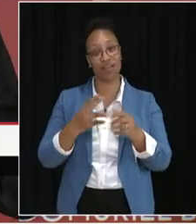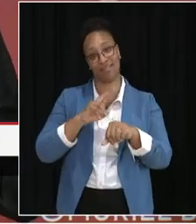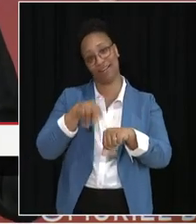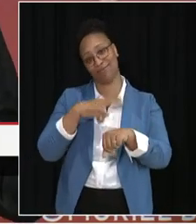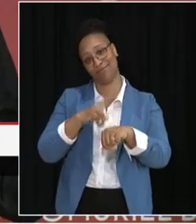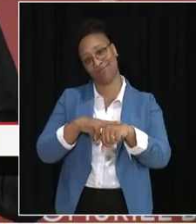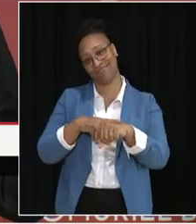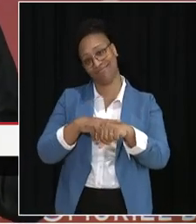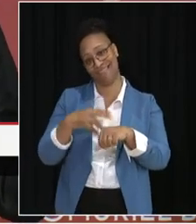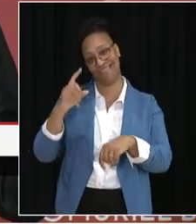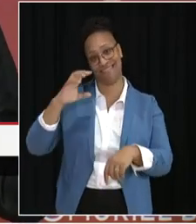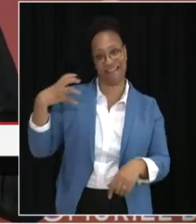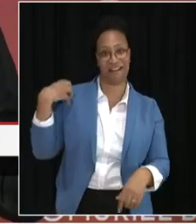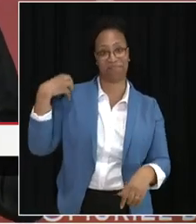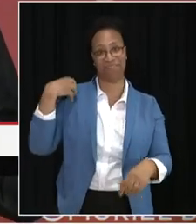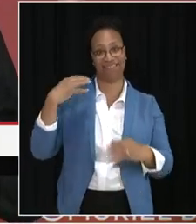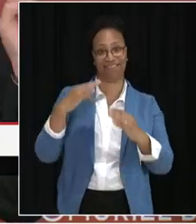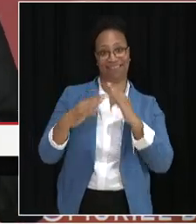decrepitude,